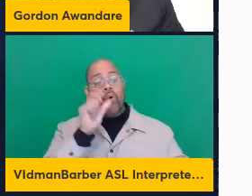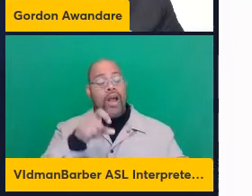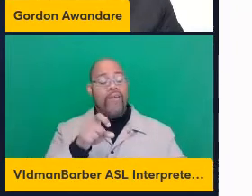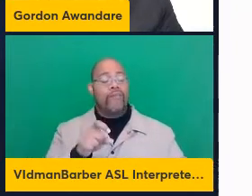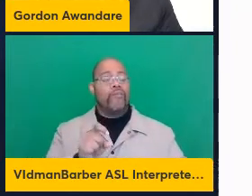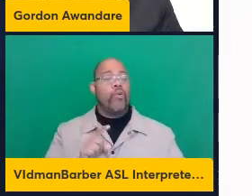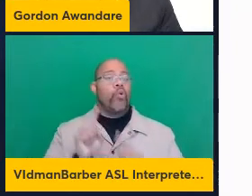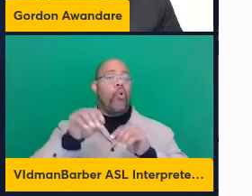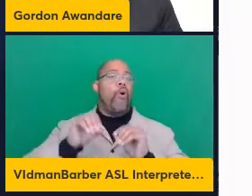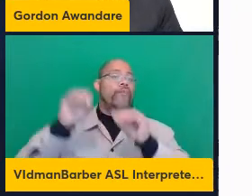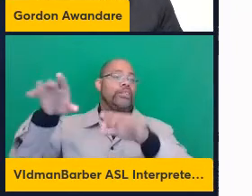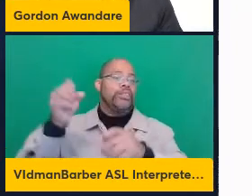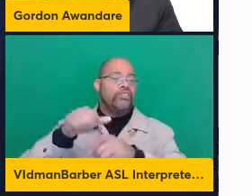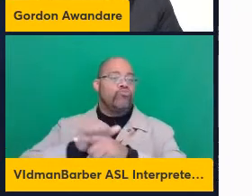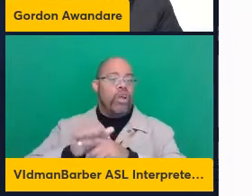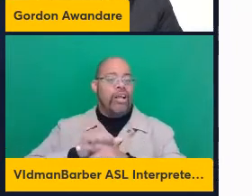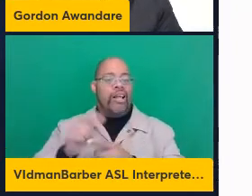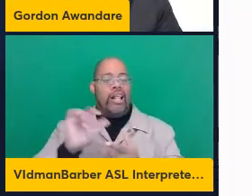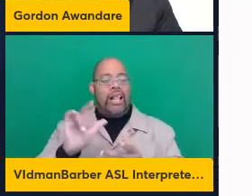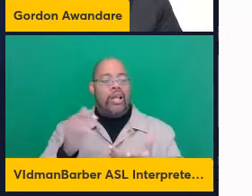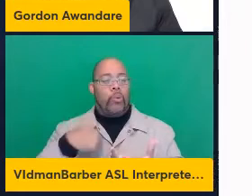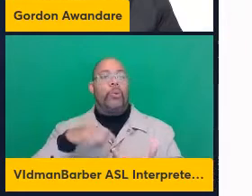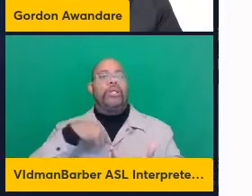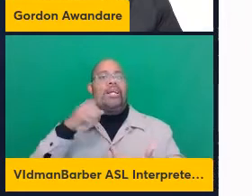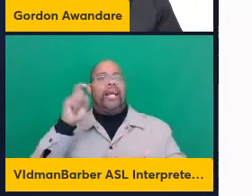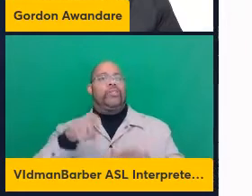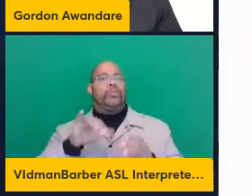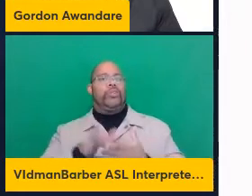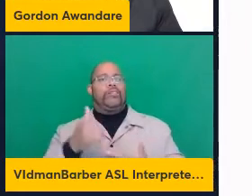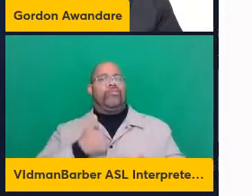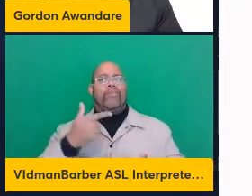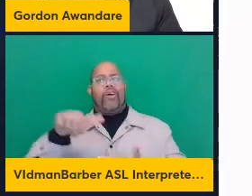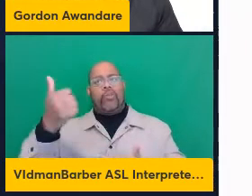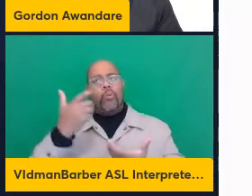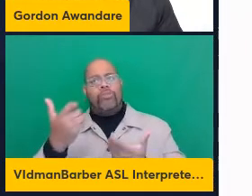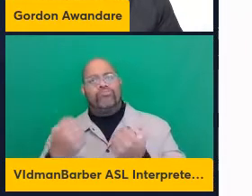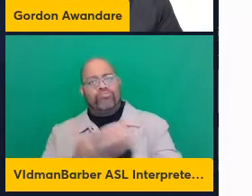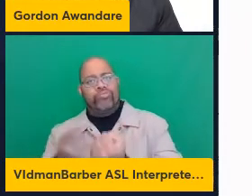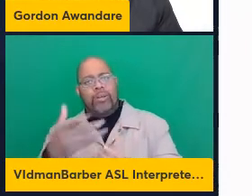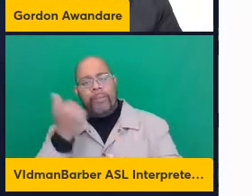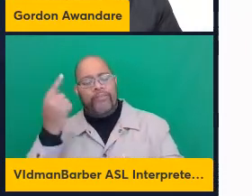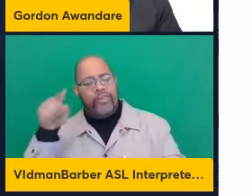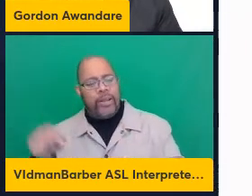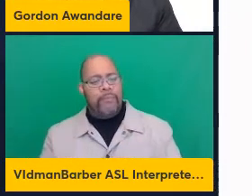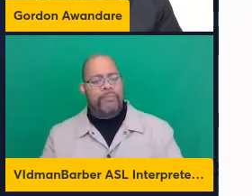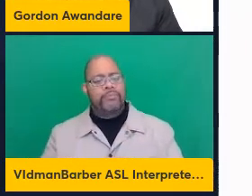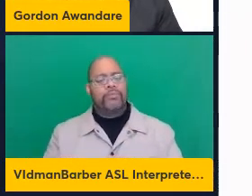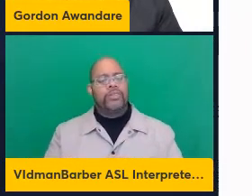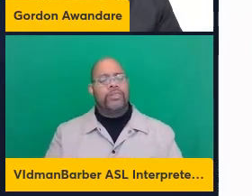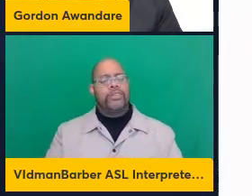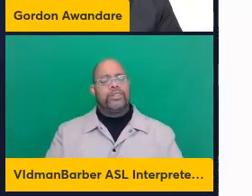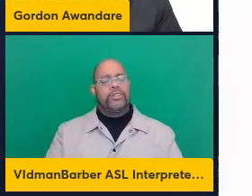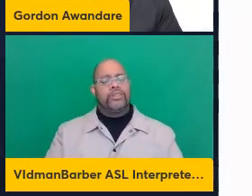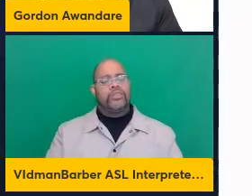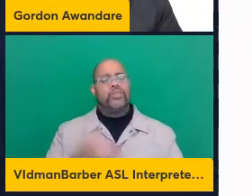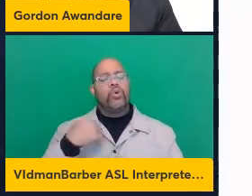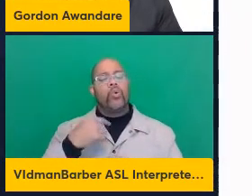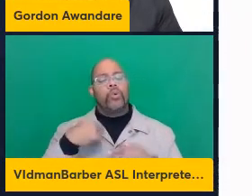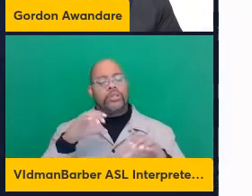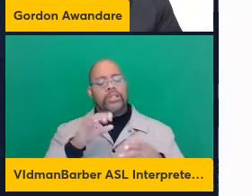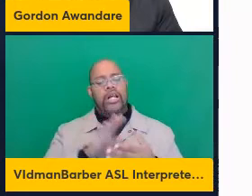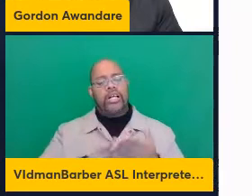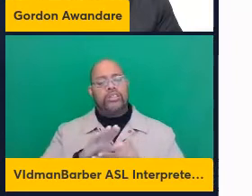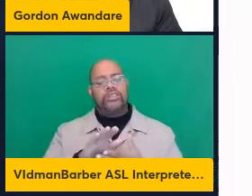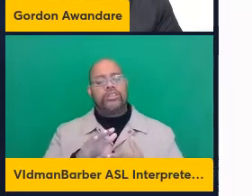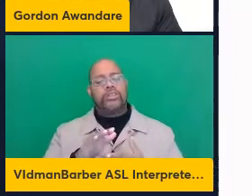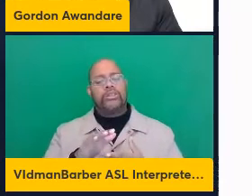go overseas to get trained like we did. So essentially what it is a research and training center within the College of Basic